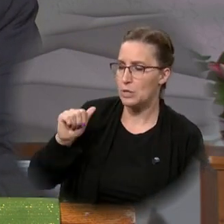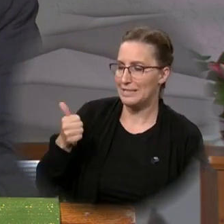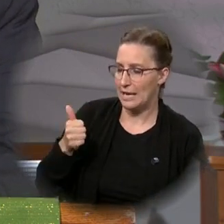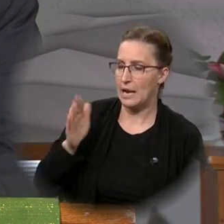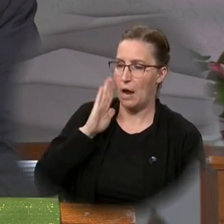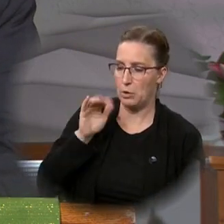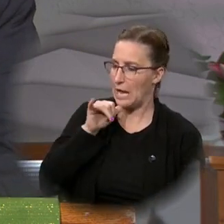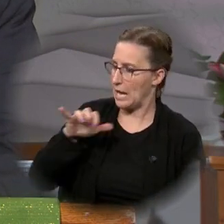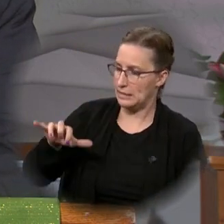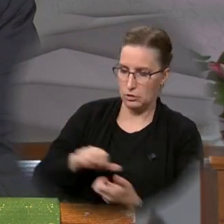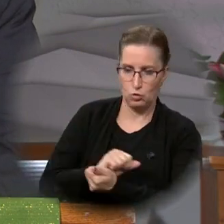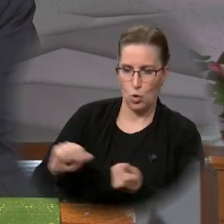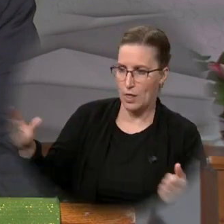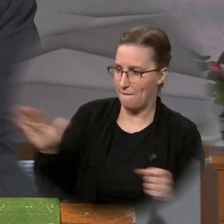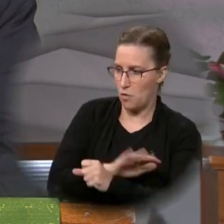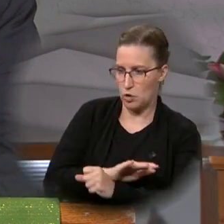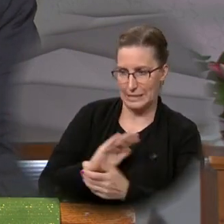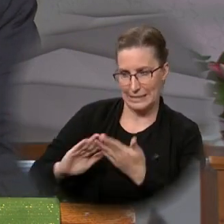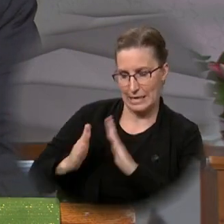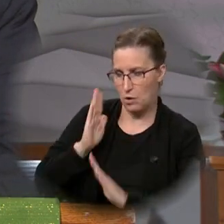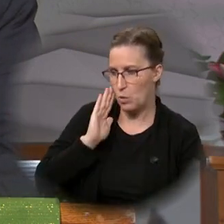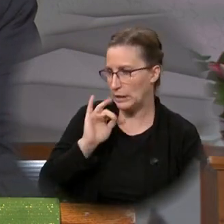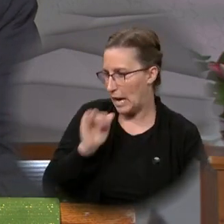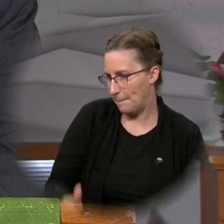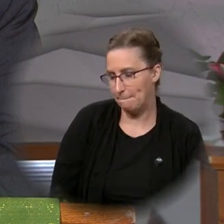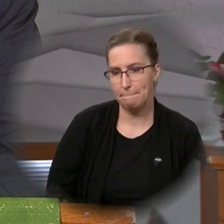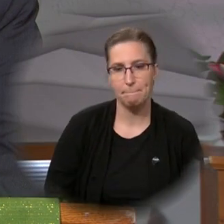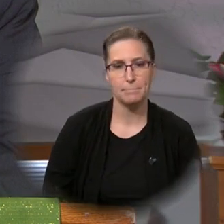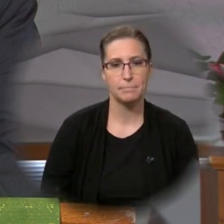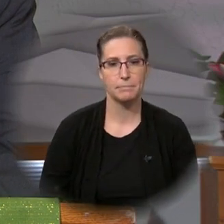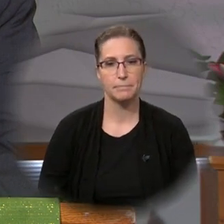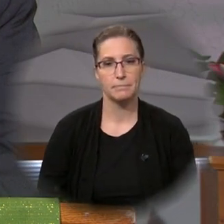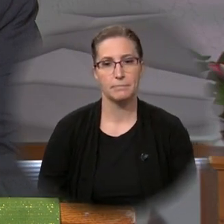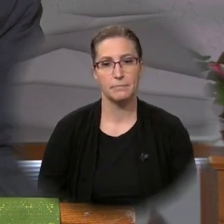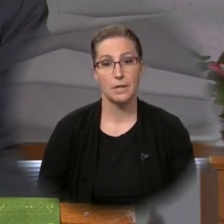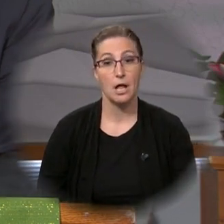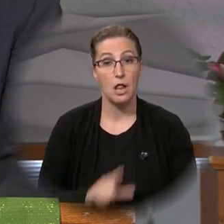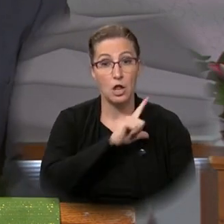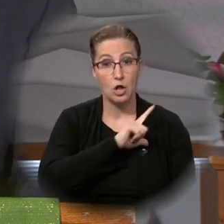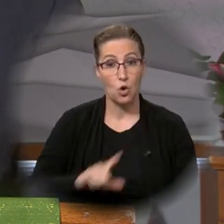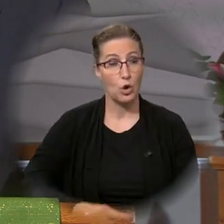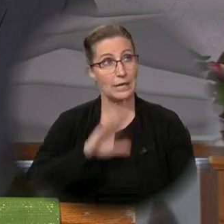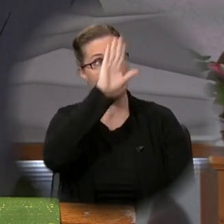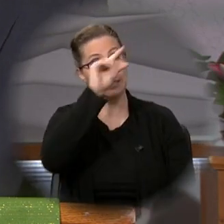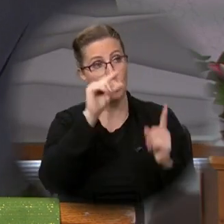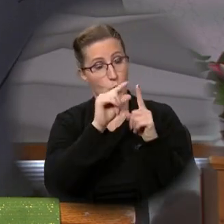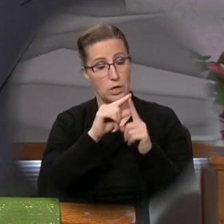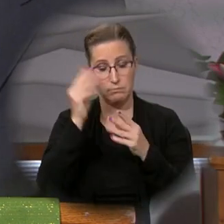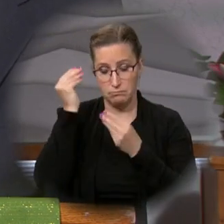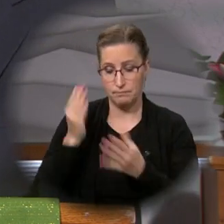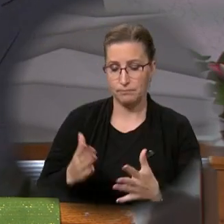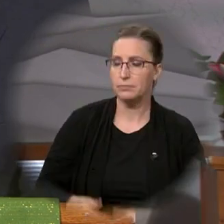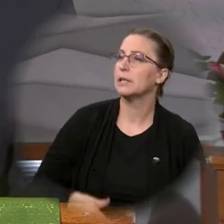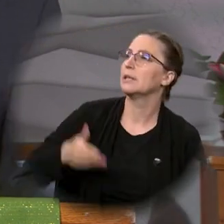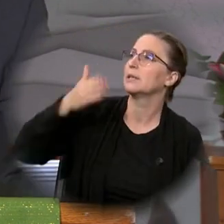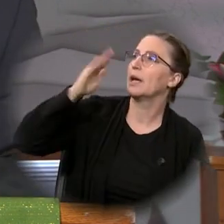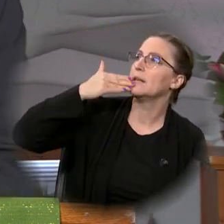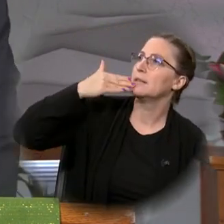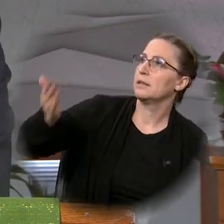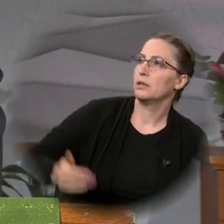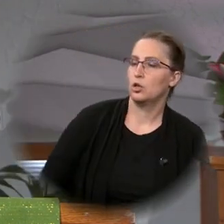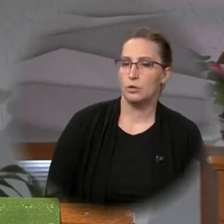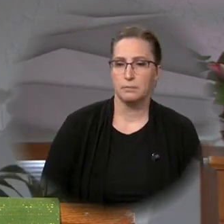10, I will not destroy it. The word of the Lord. Thanks be to God.